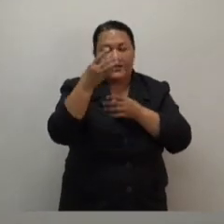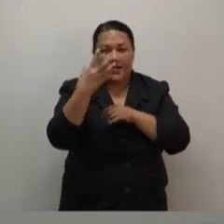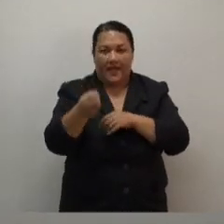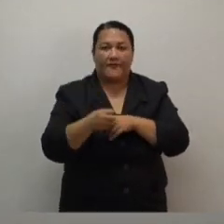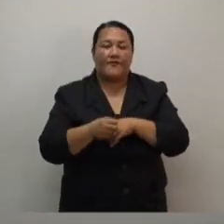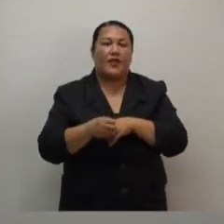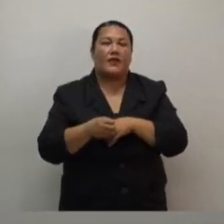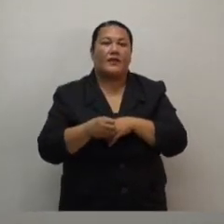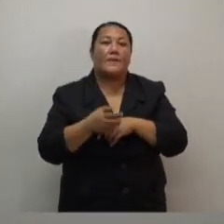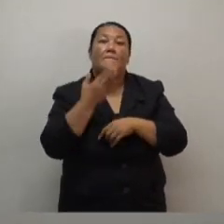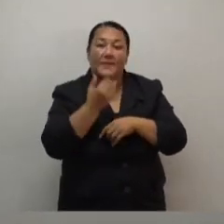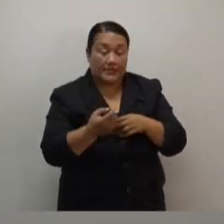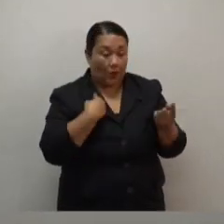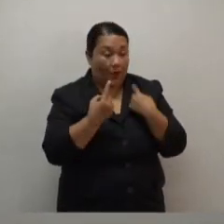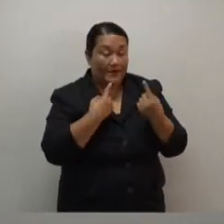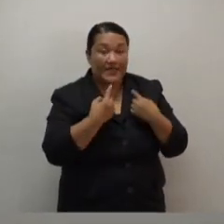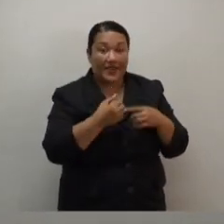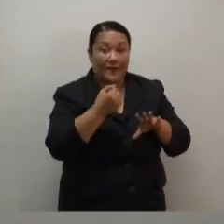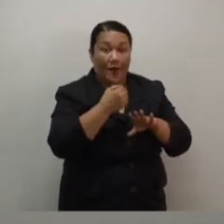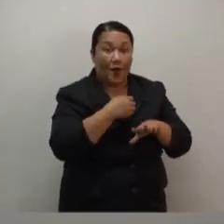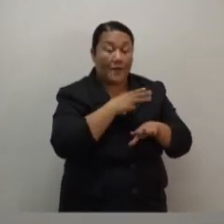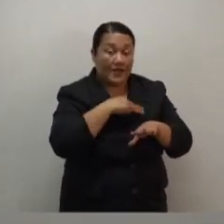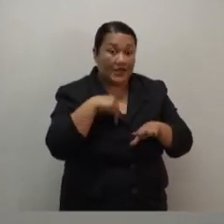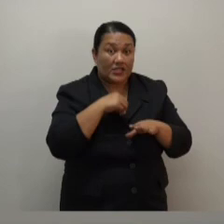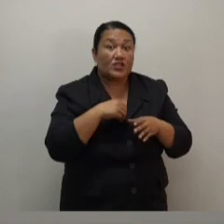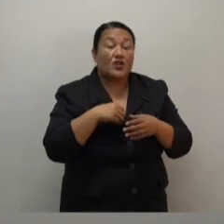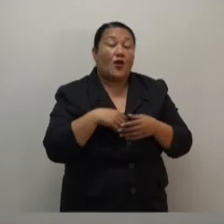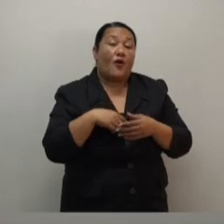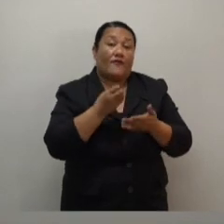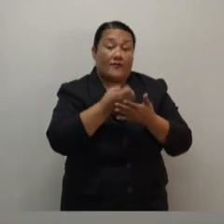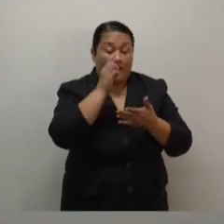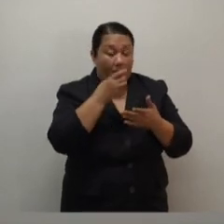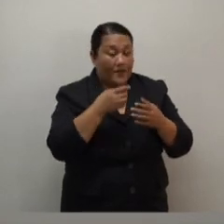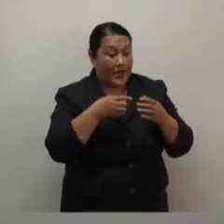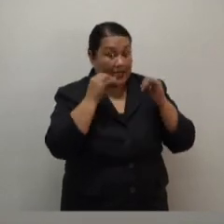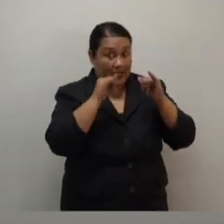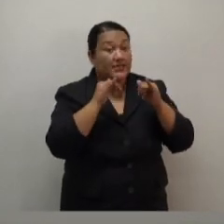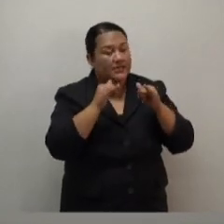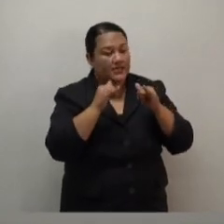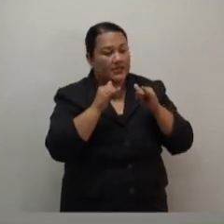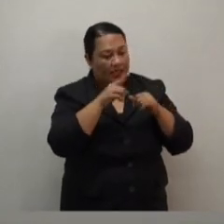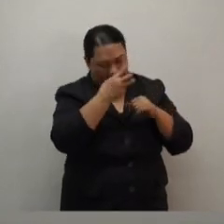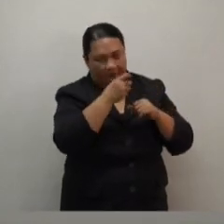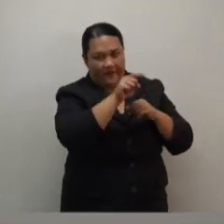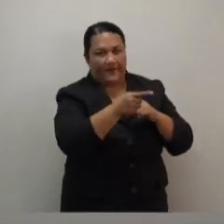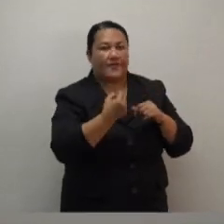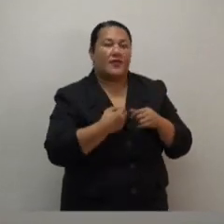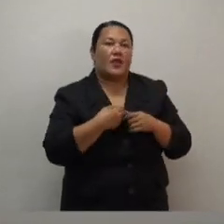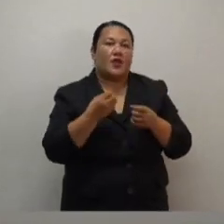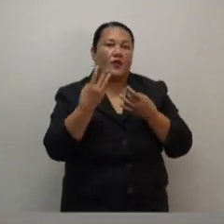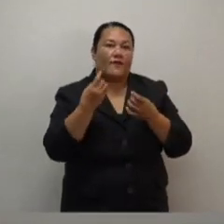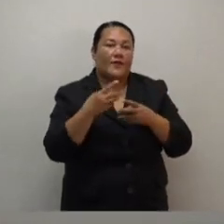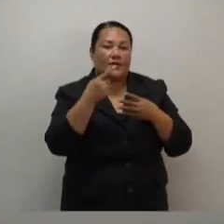website. And we have a number of people who will be available to respond to any of the queries that you may have. We're